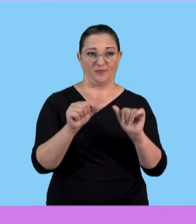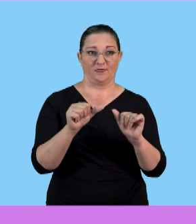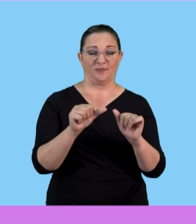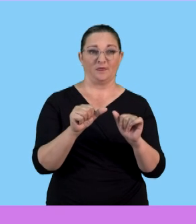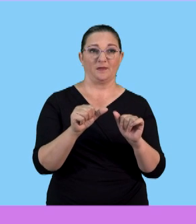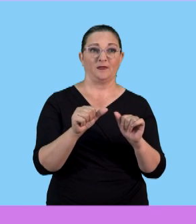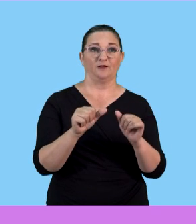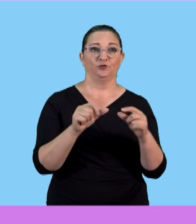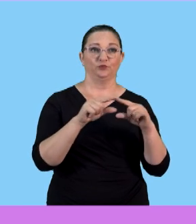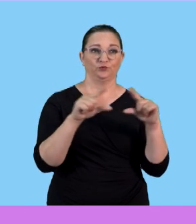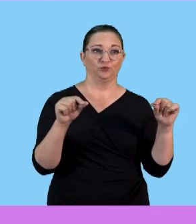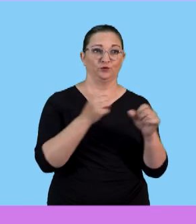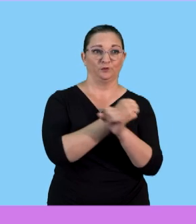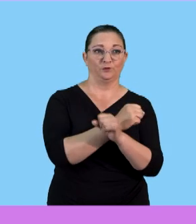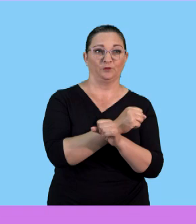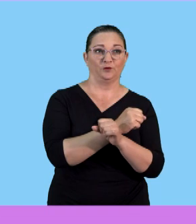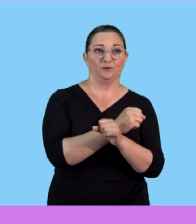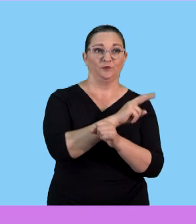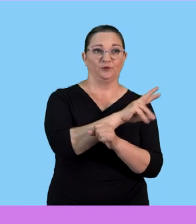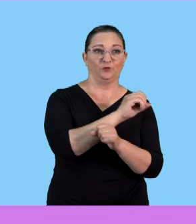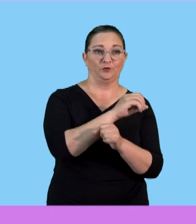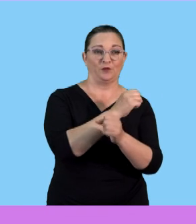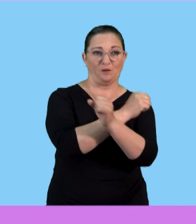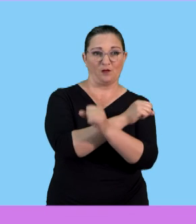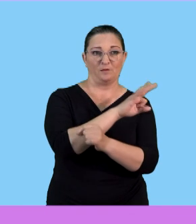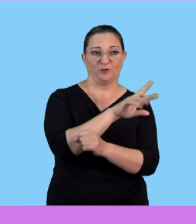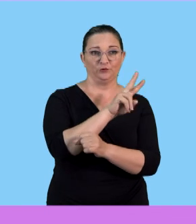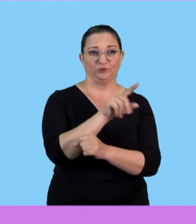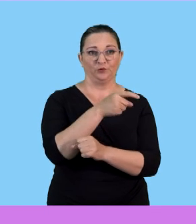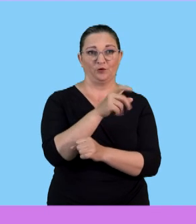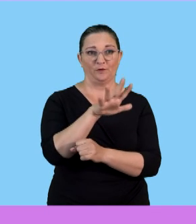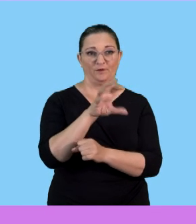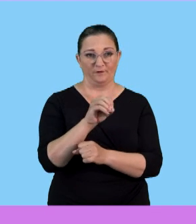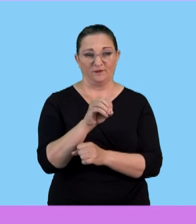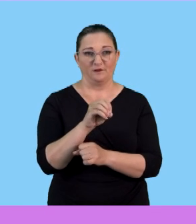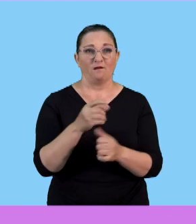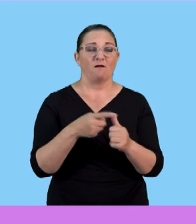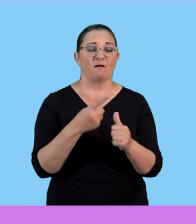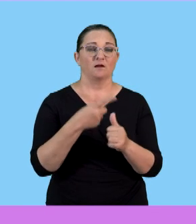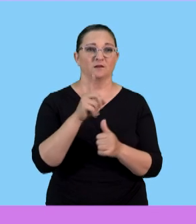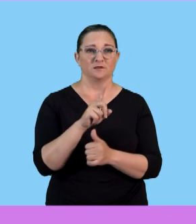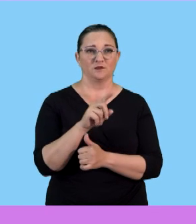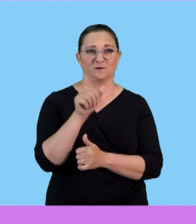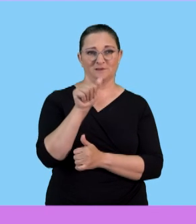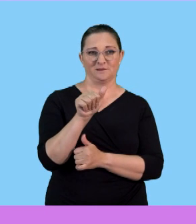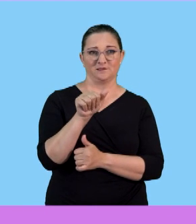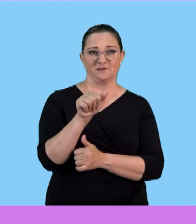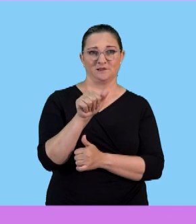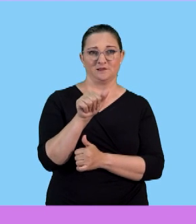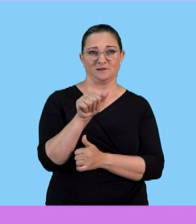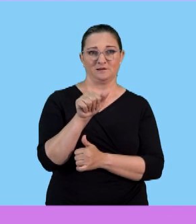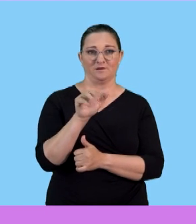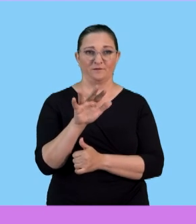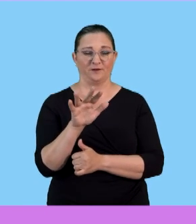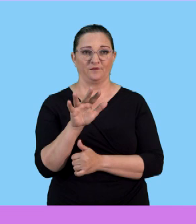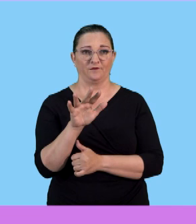3,267. Then in block number 2, multiplying 200 with the cost of 32 Rand 50, it will give you